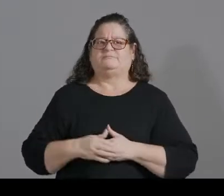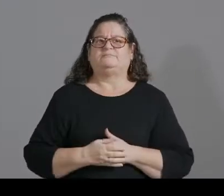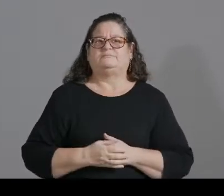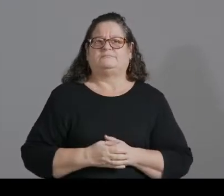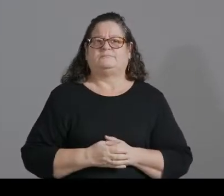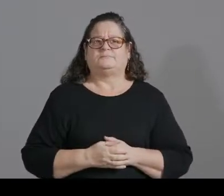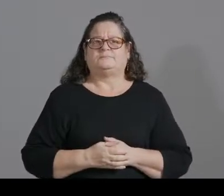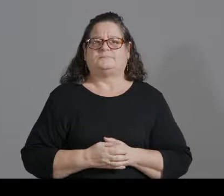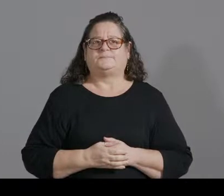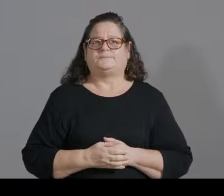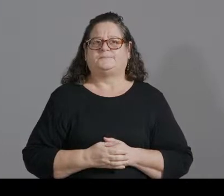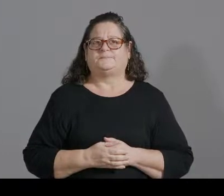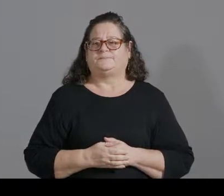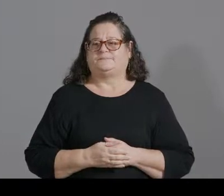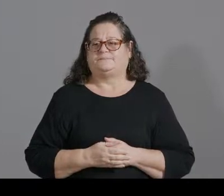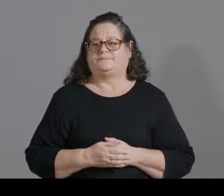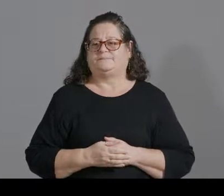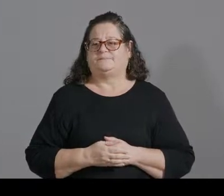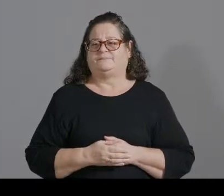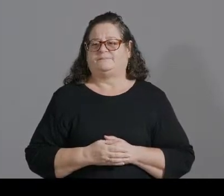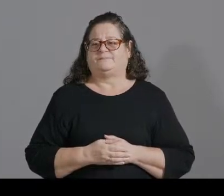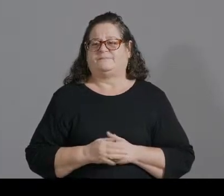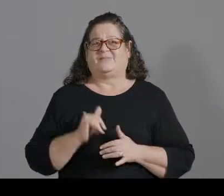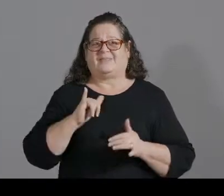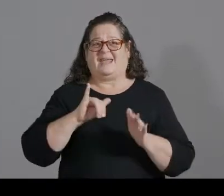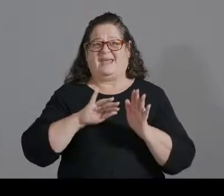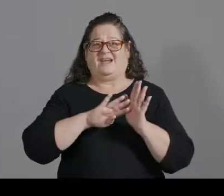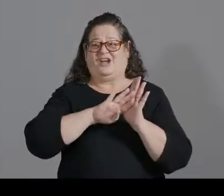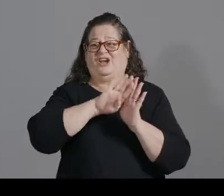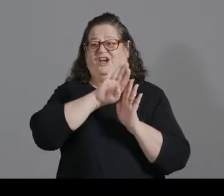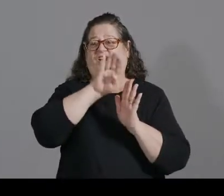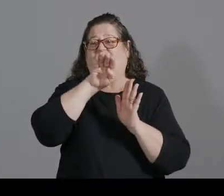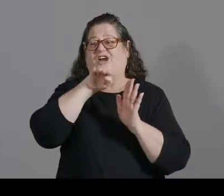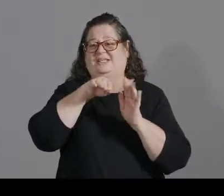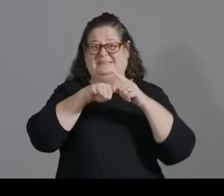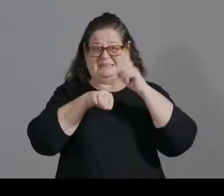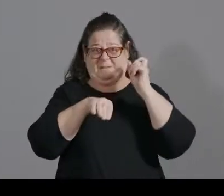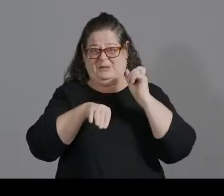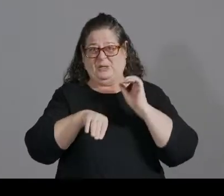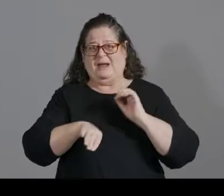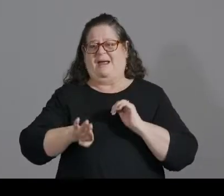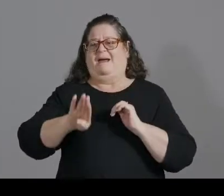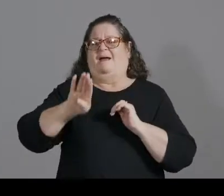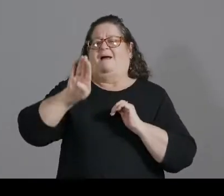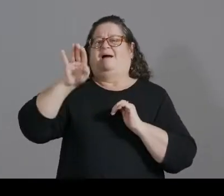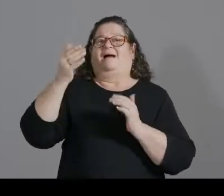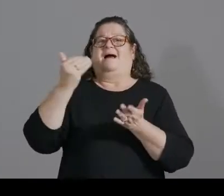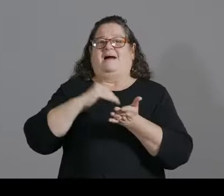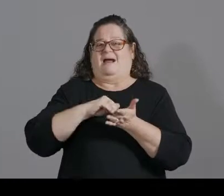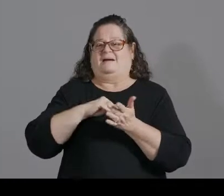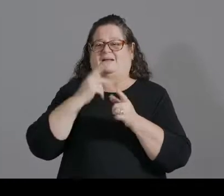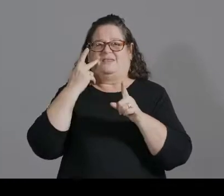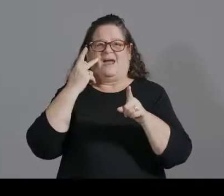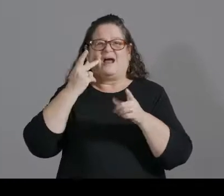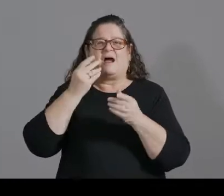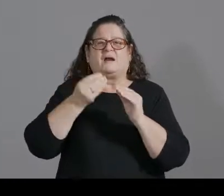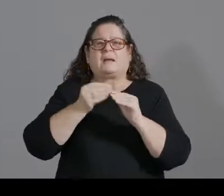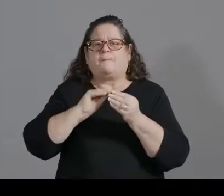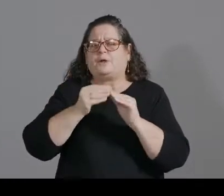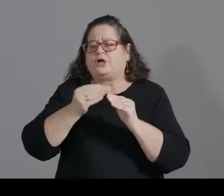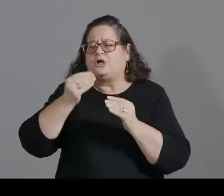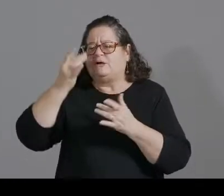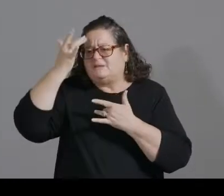epi curve that all of you are very familiar with, again, this is the number of cases by collection date reported each